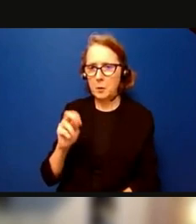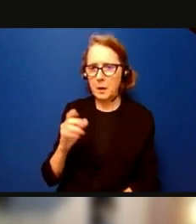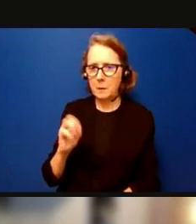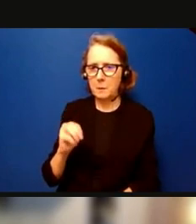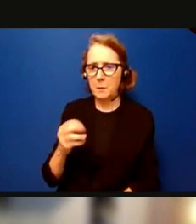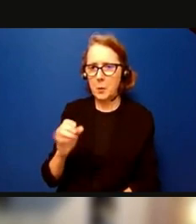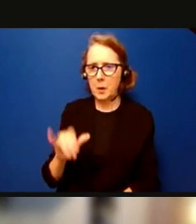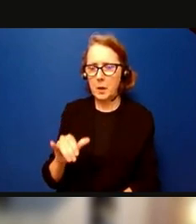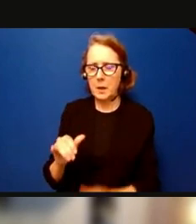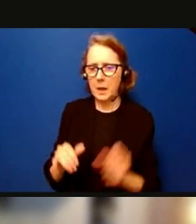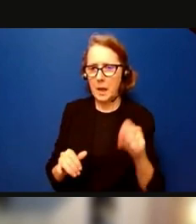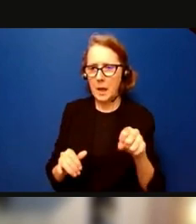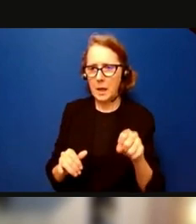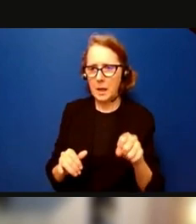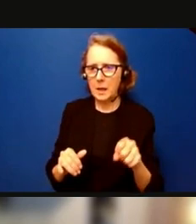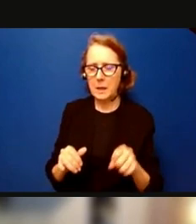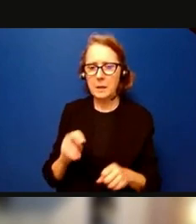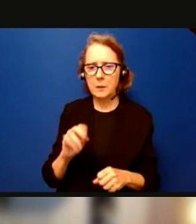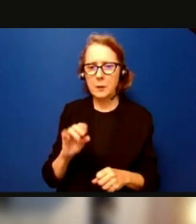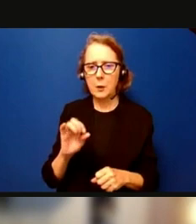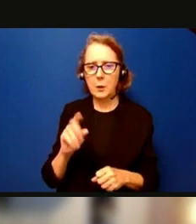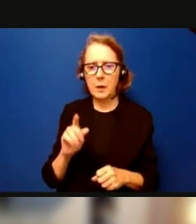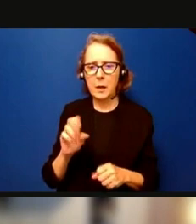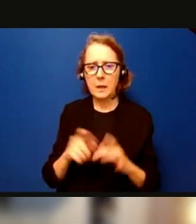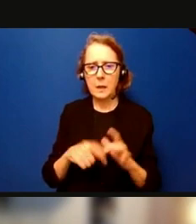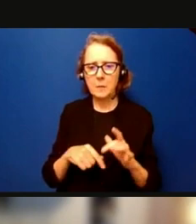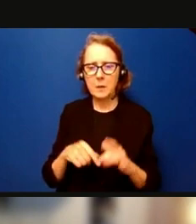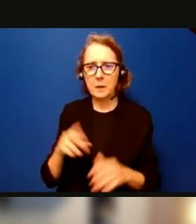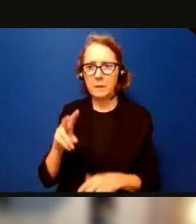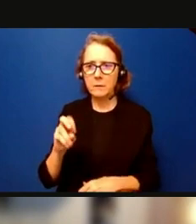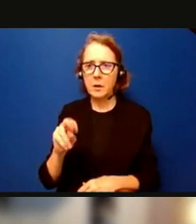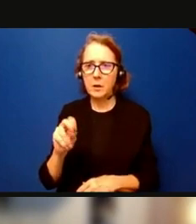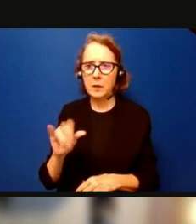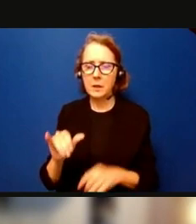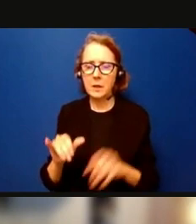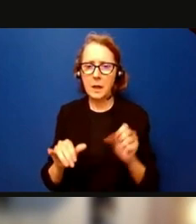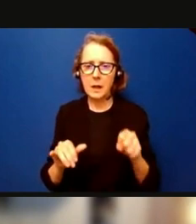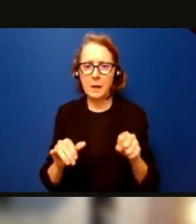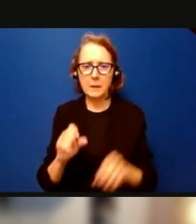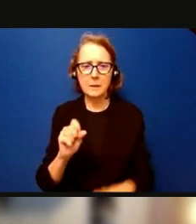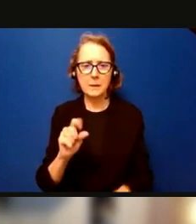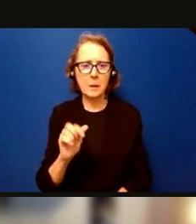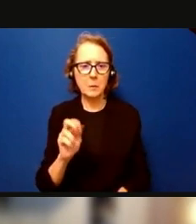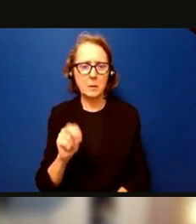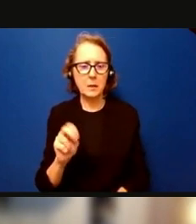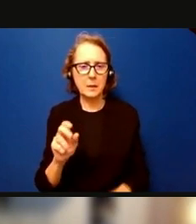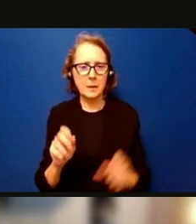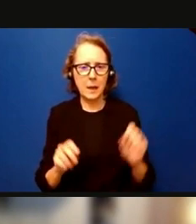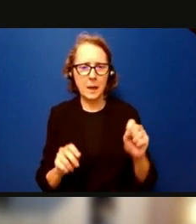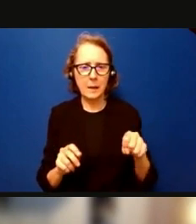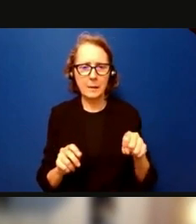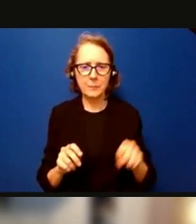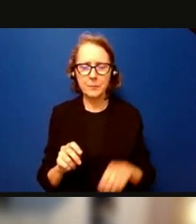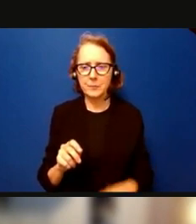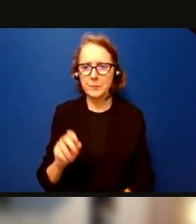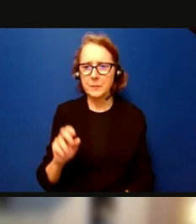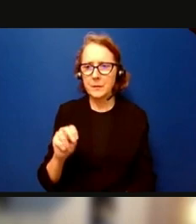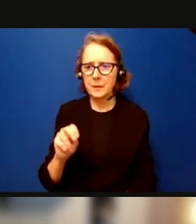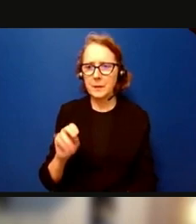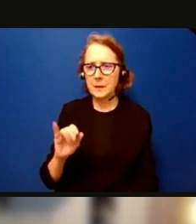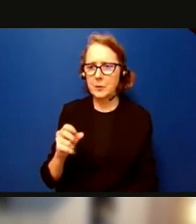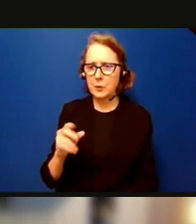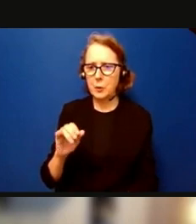Councilor Nordyke absent. Councilor Rennie. Aye. Councilor Stapleton. Aye. Councilor